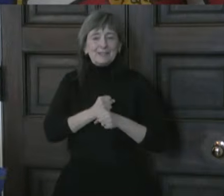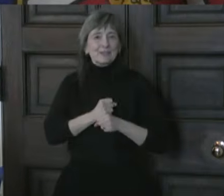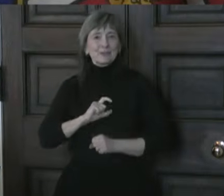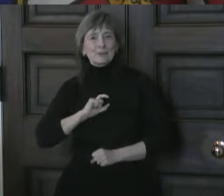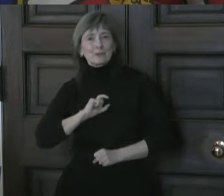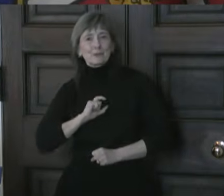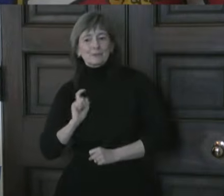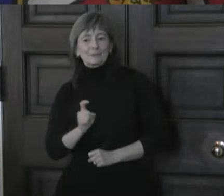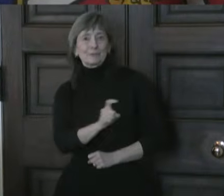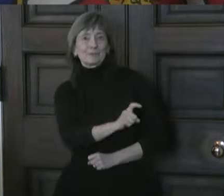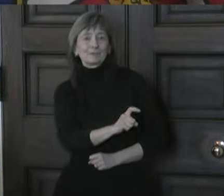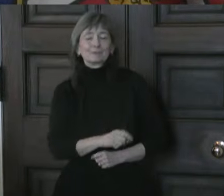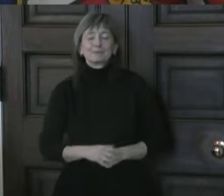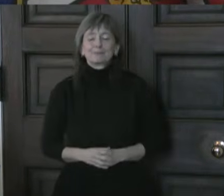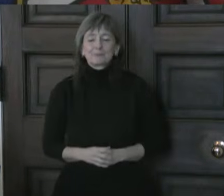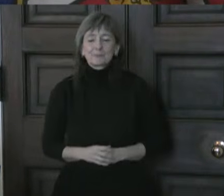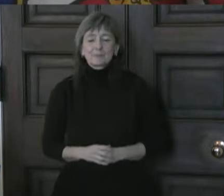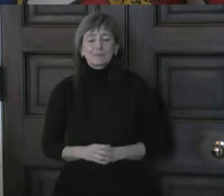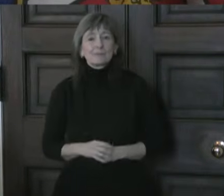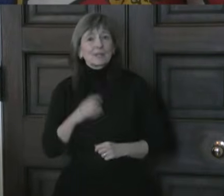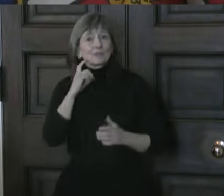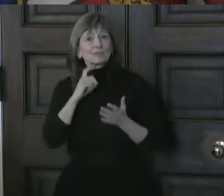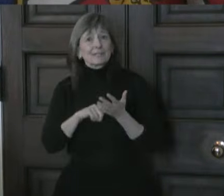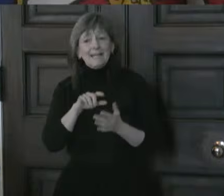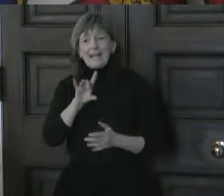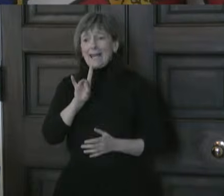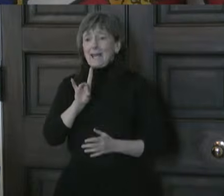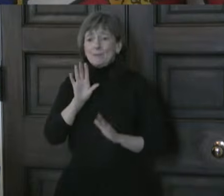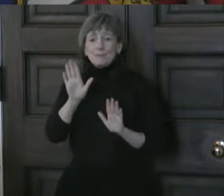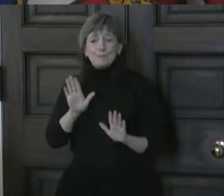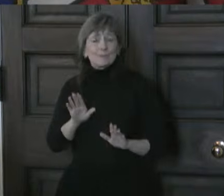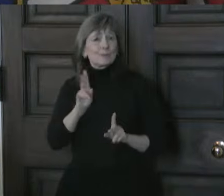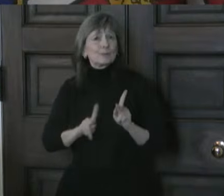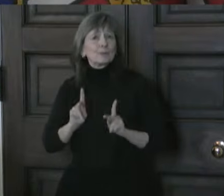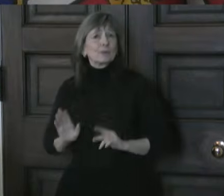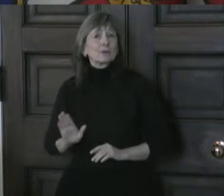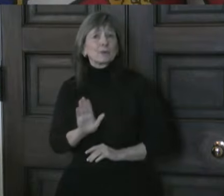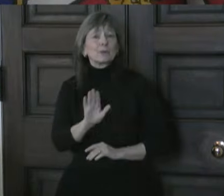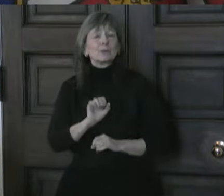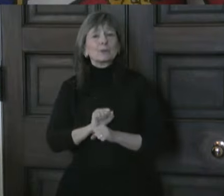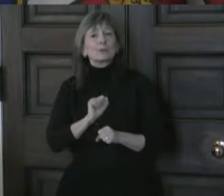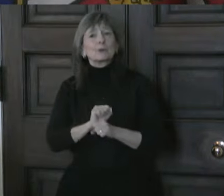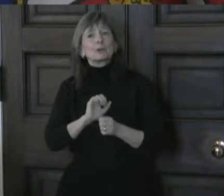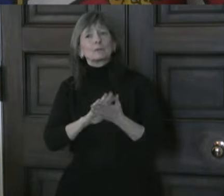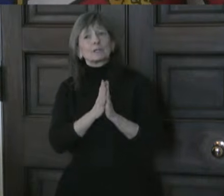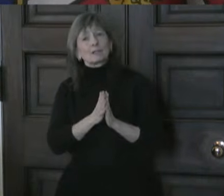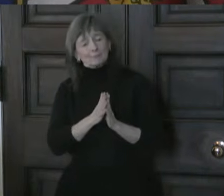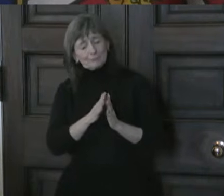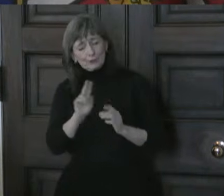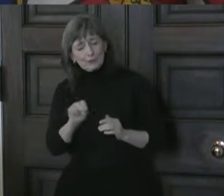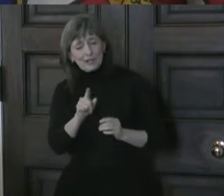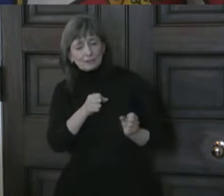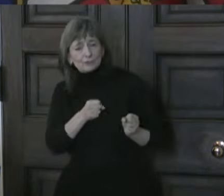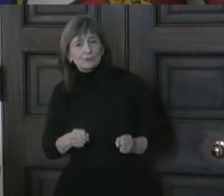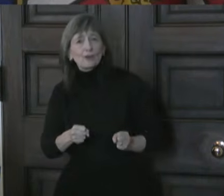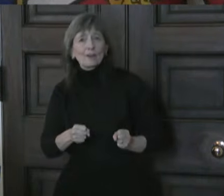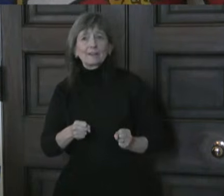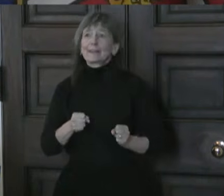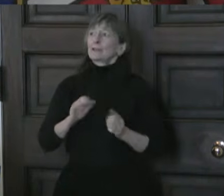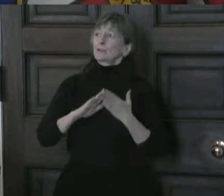Labrador Investiture Ceremony, where we recognize 8 remarkable people whose work has strengthened our province and the communities we call